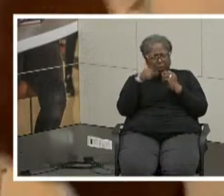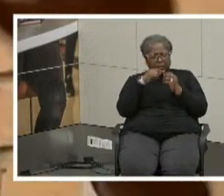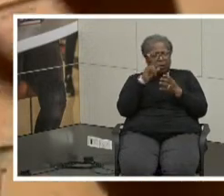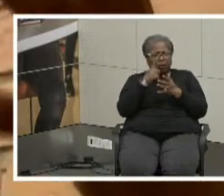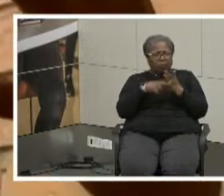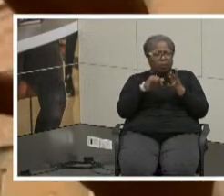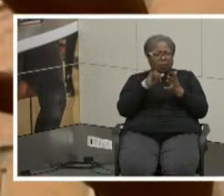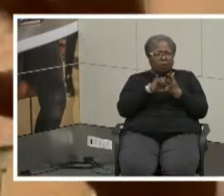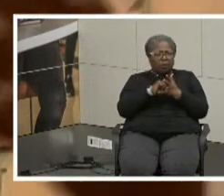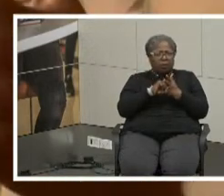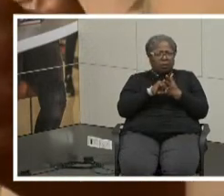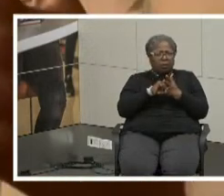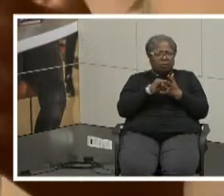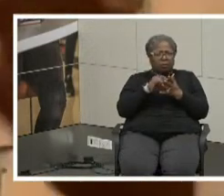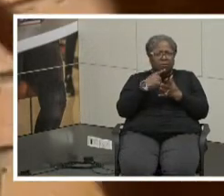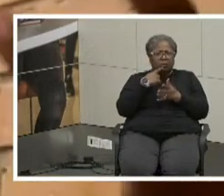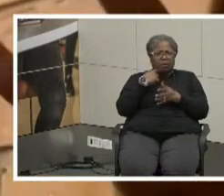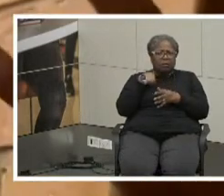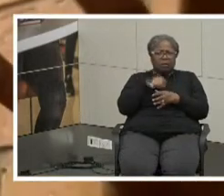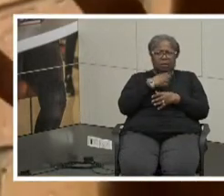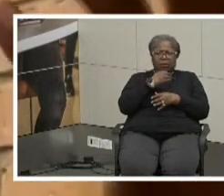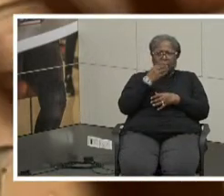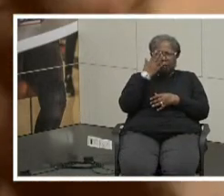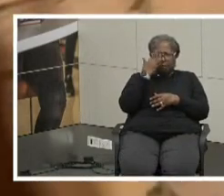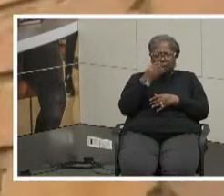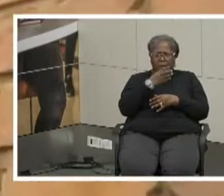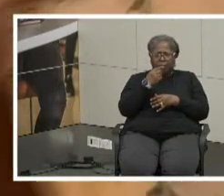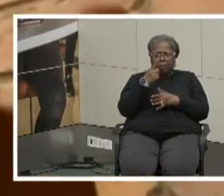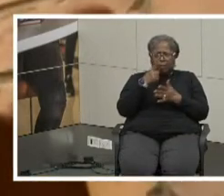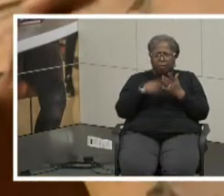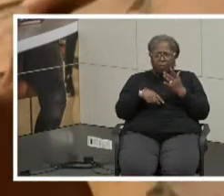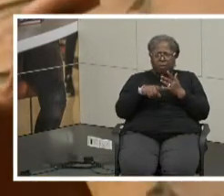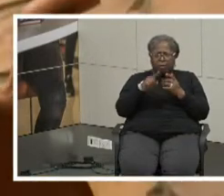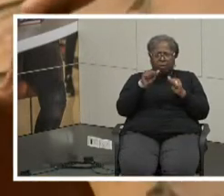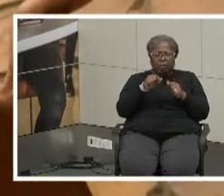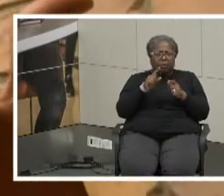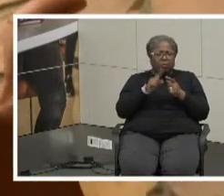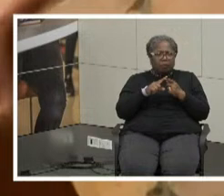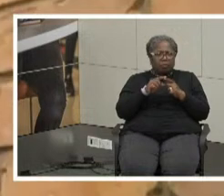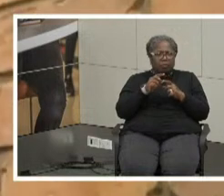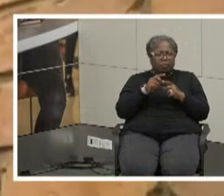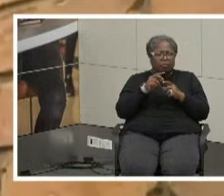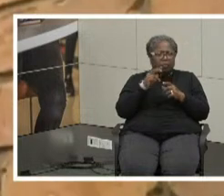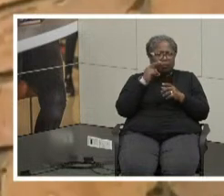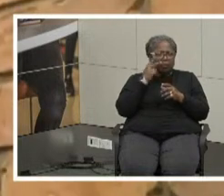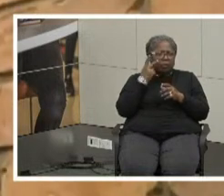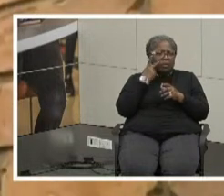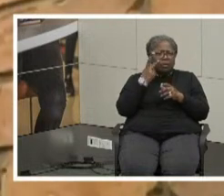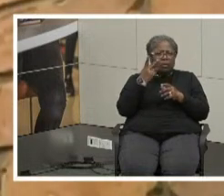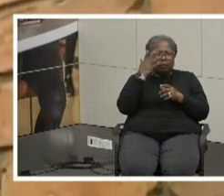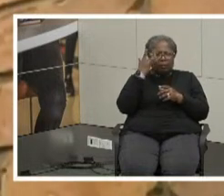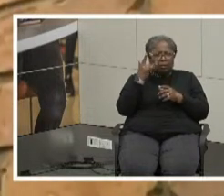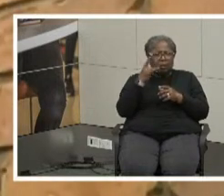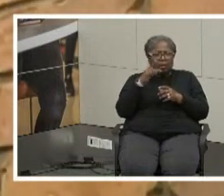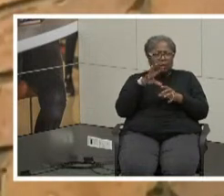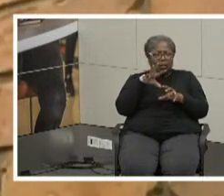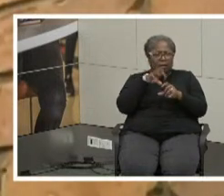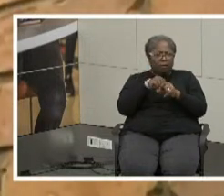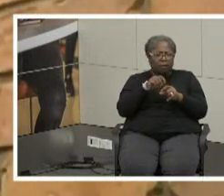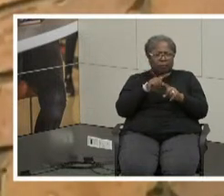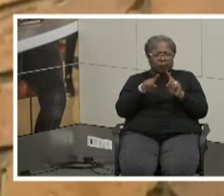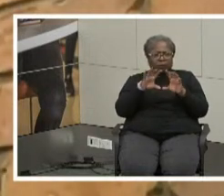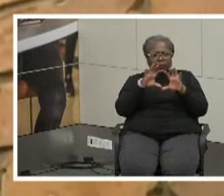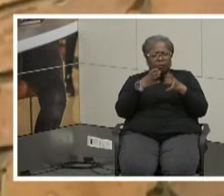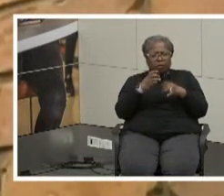what is this story telling us and why um and whether you've been able to Garner any insights on why participation in different